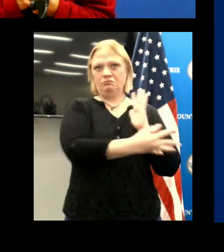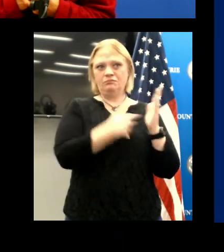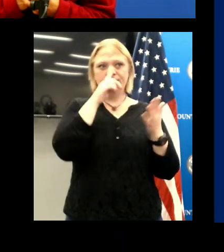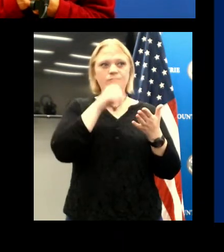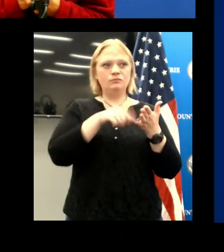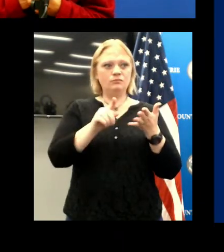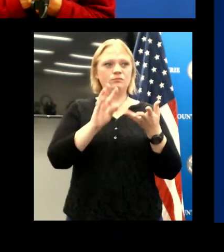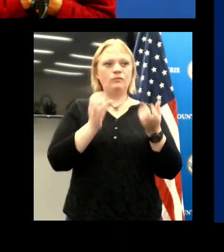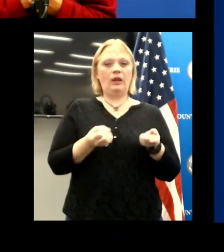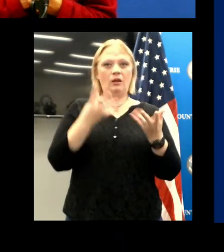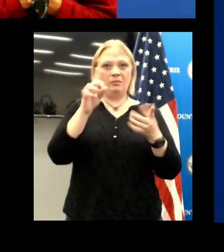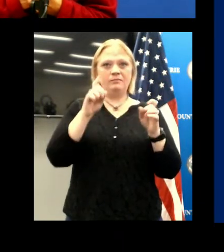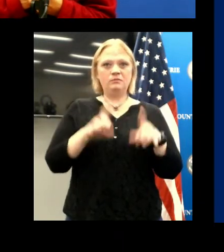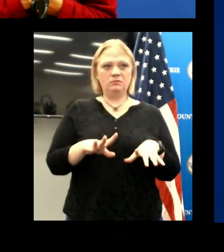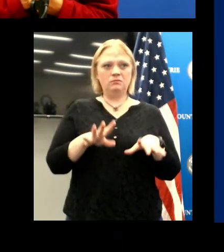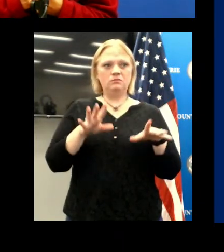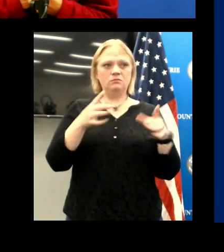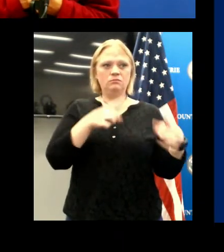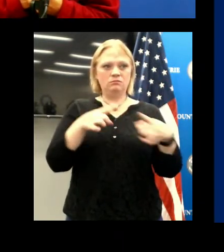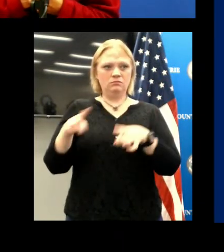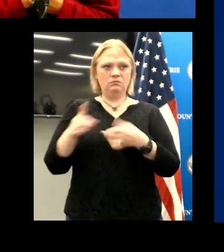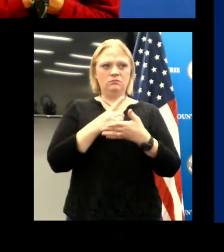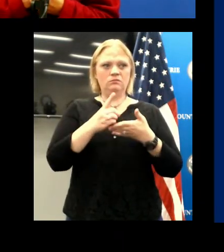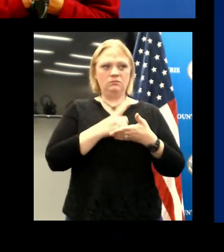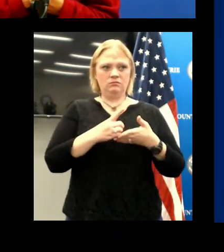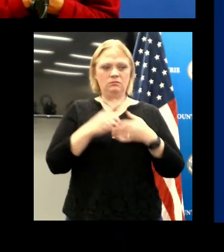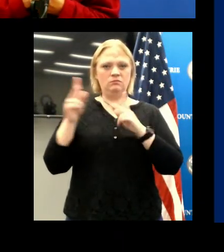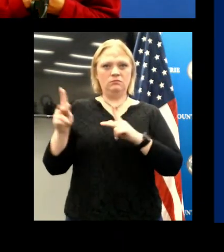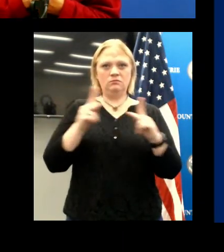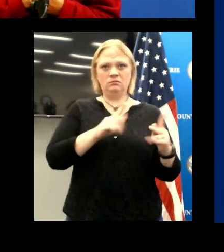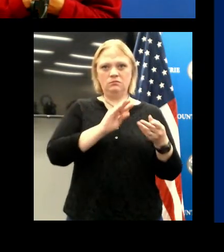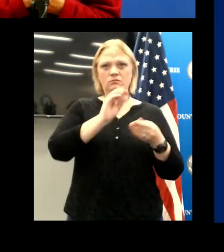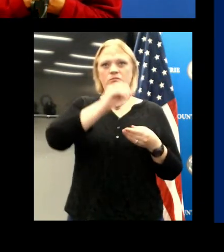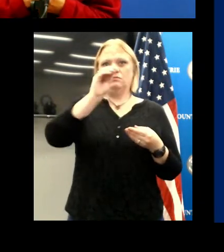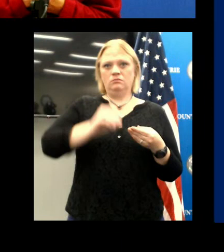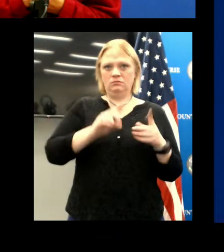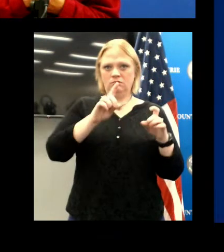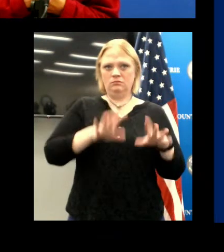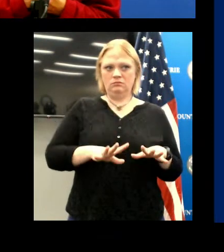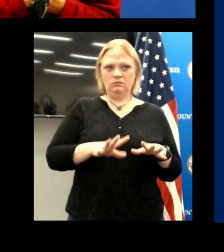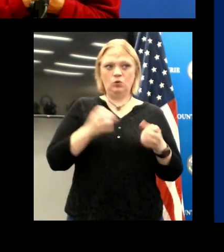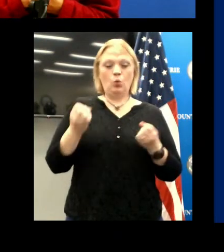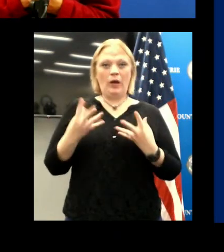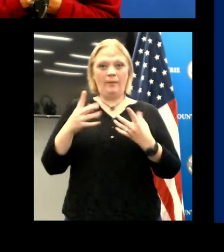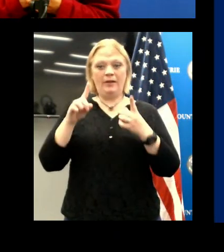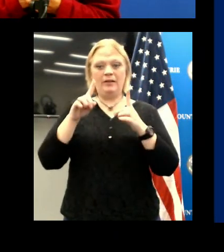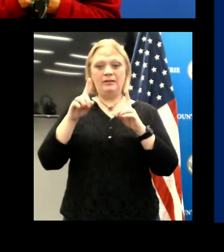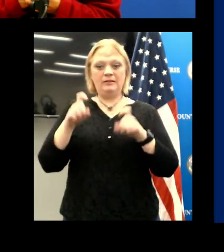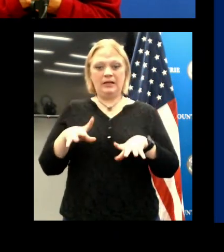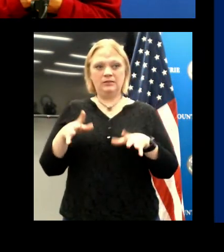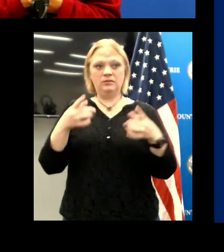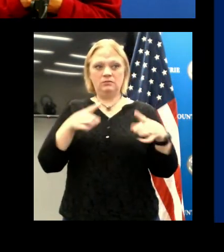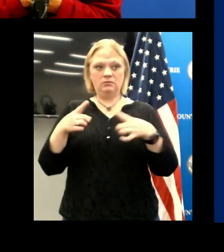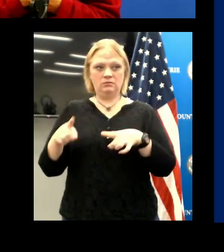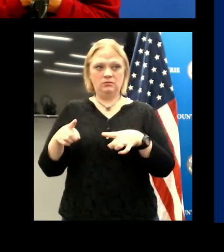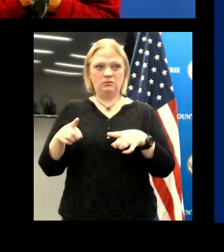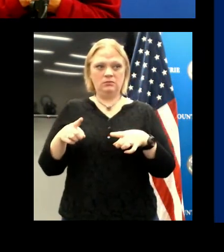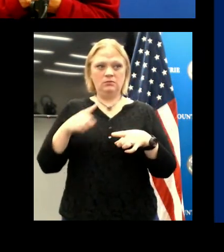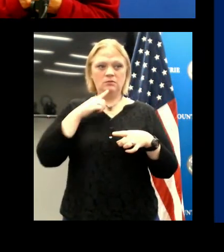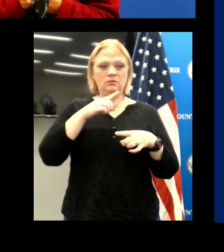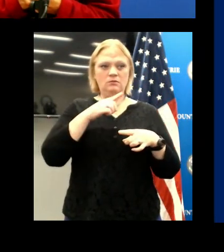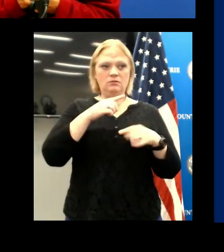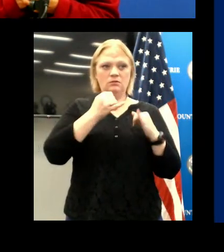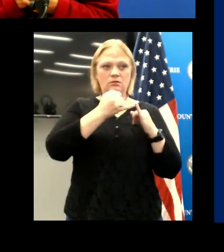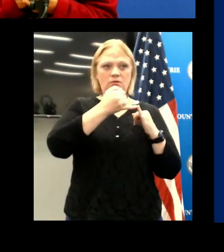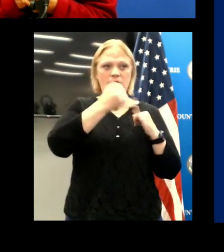of tests done per week and the proportion of positive tests. So the number of tests done are the bars